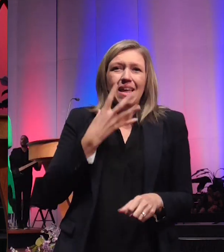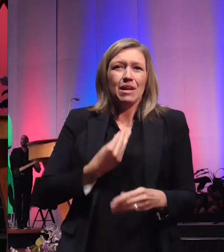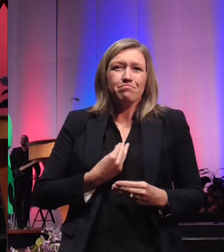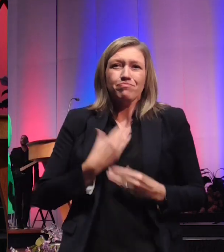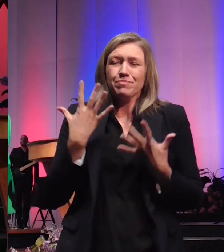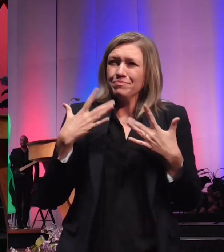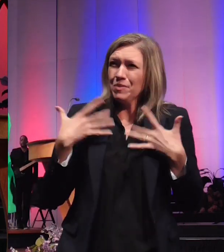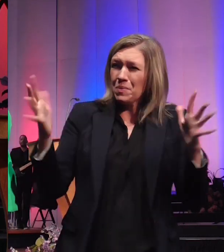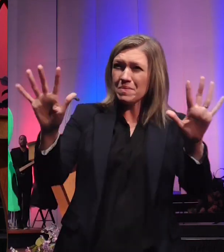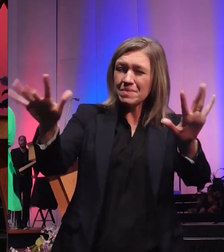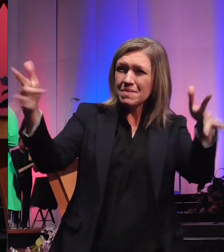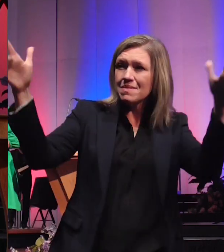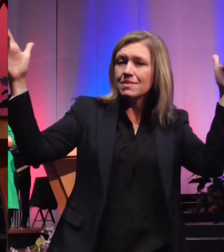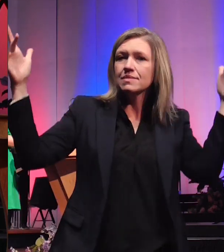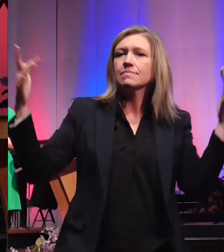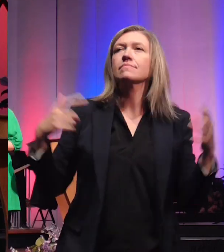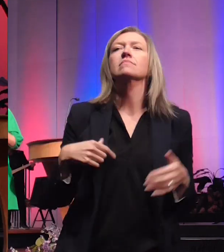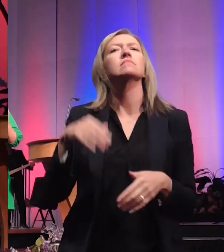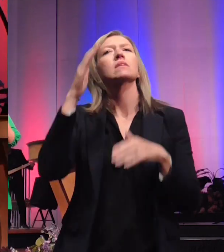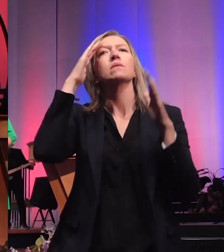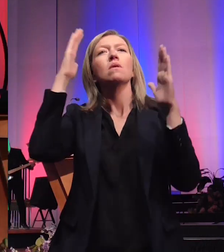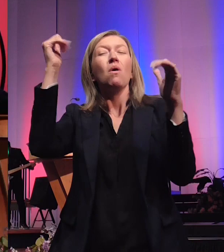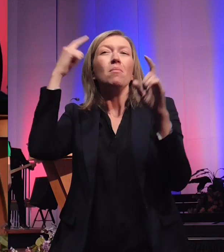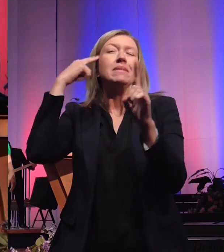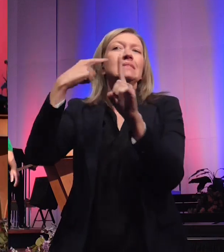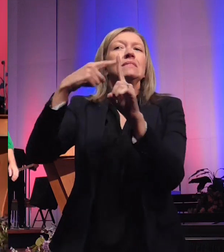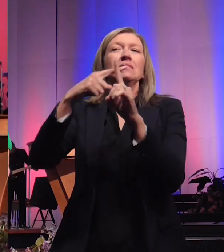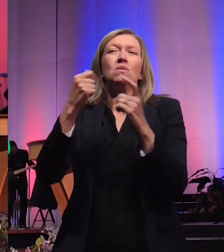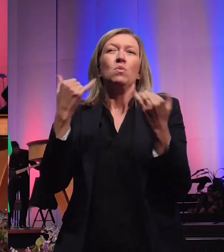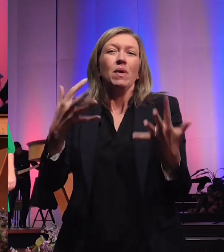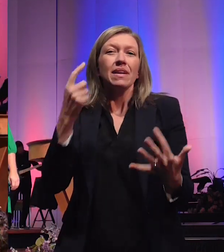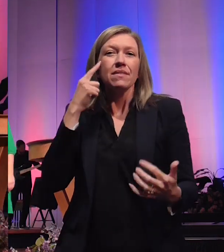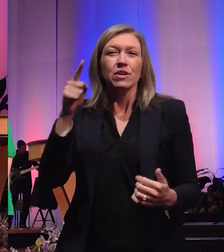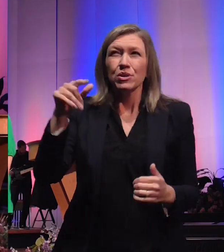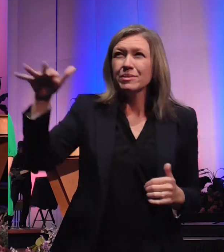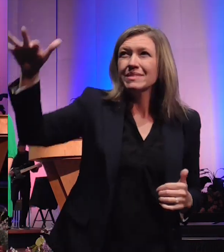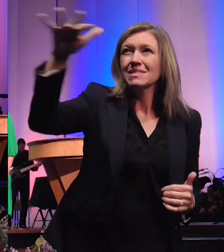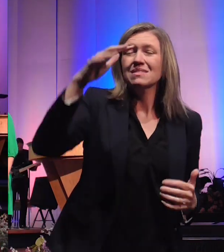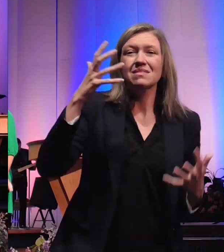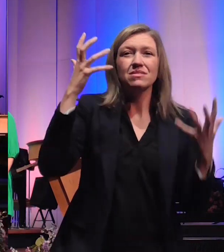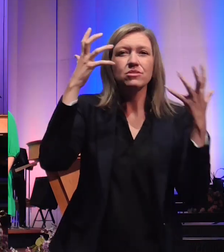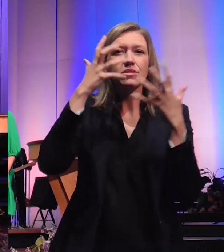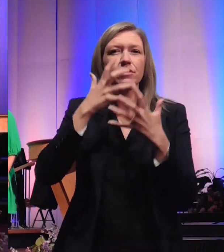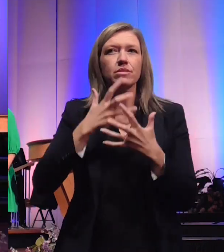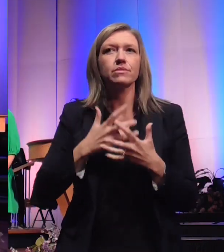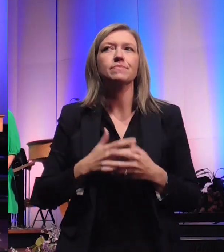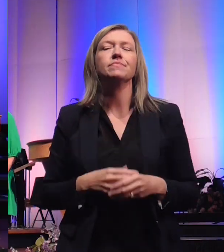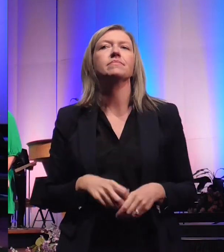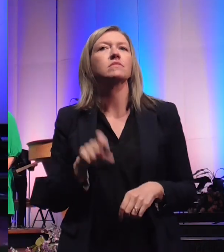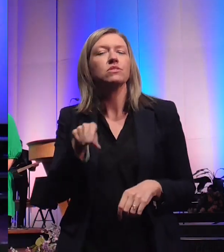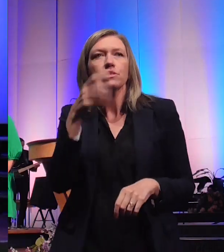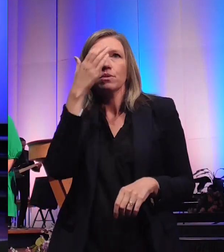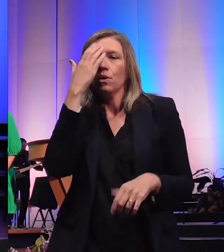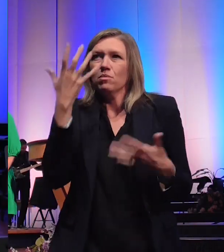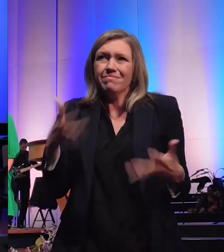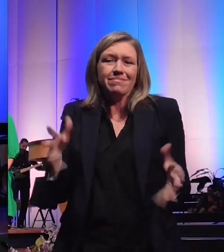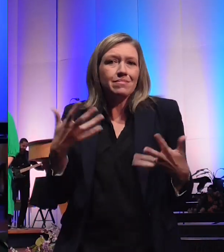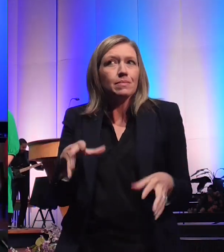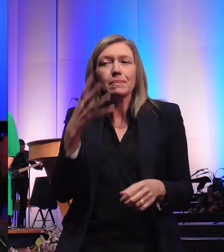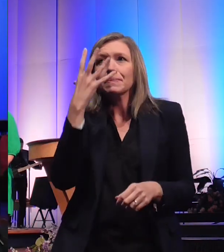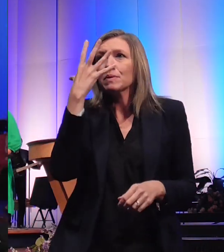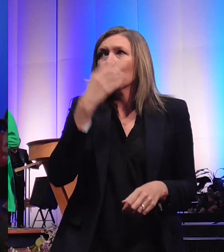light that shines within. There's a hope that's waiting for you in the dark. You should know